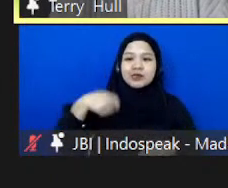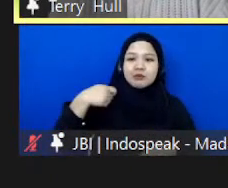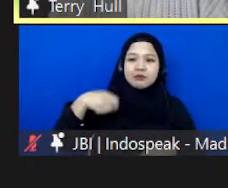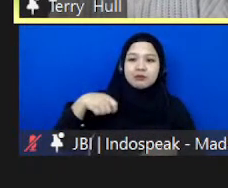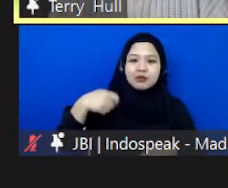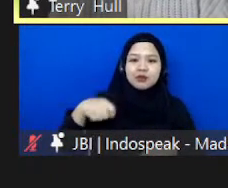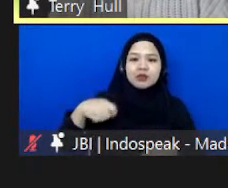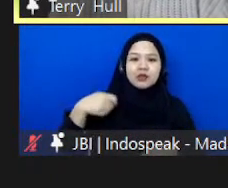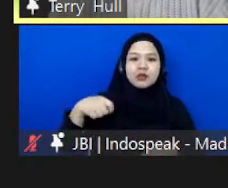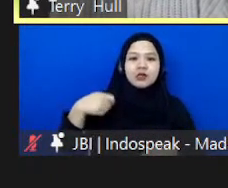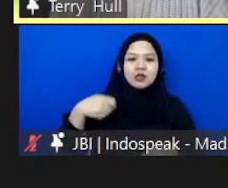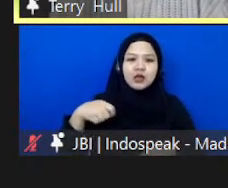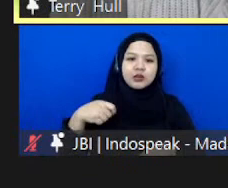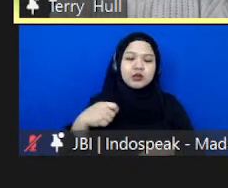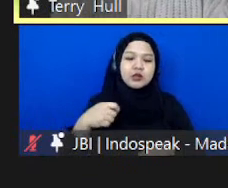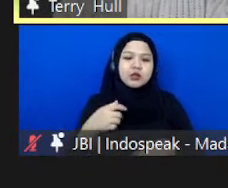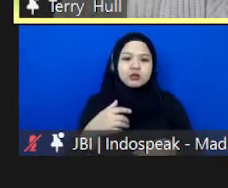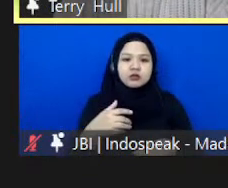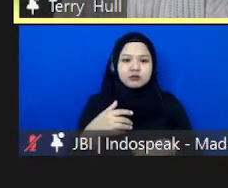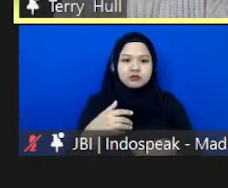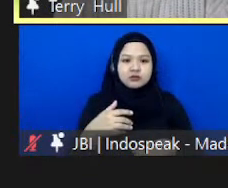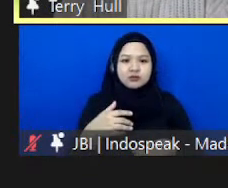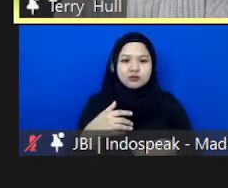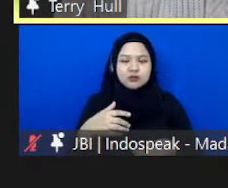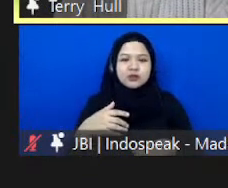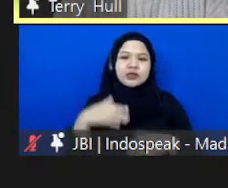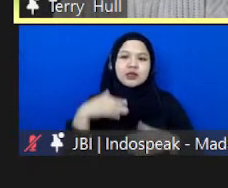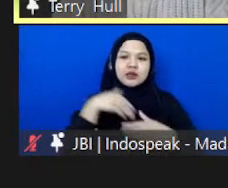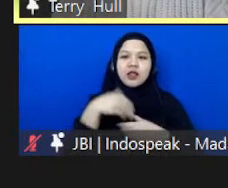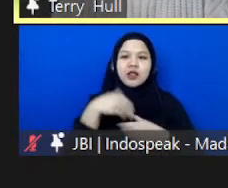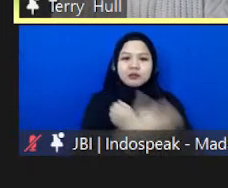Affairs to collect all the data.